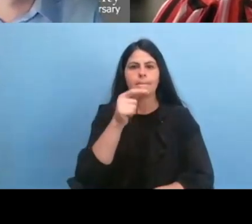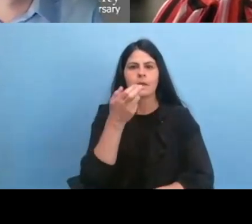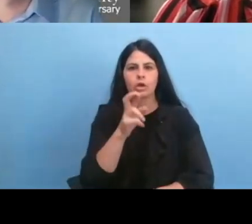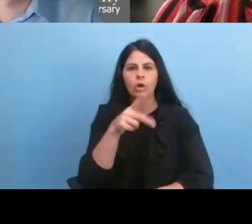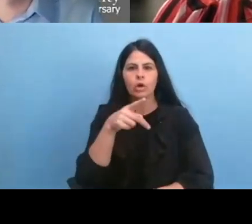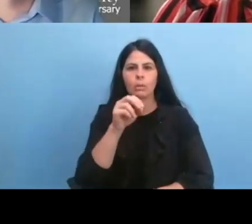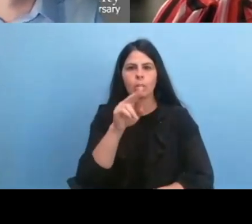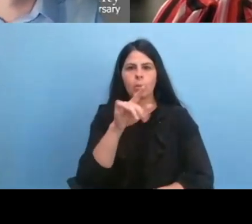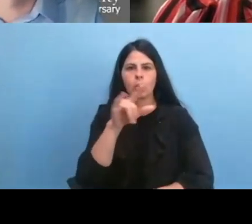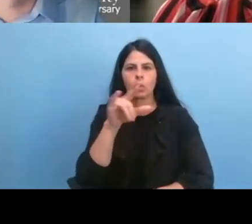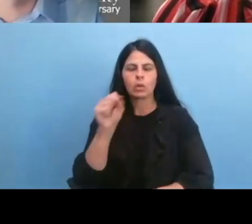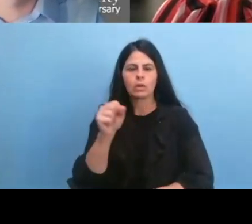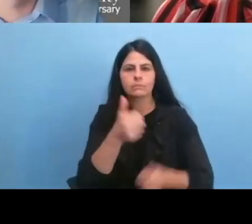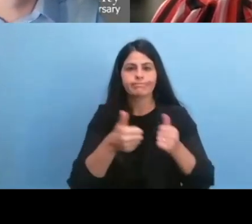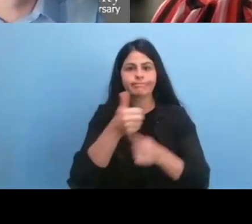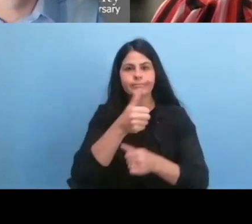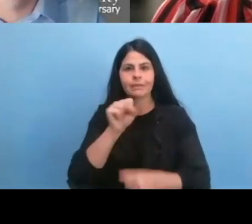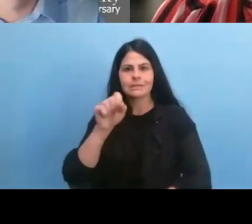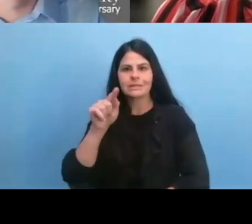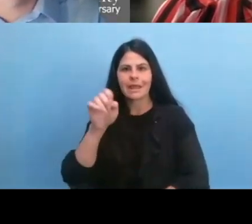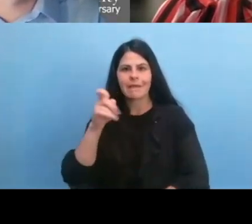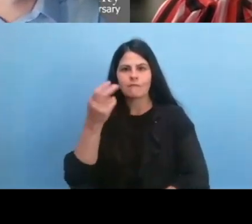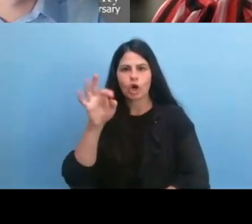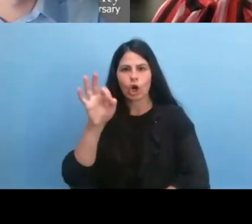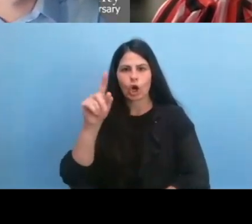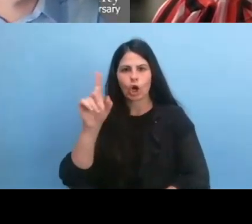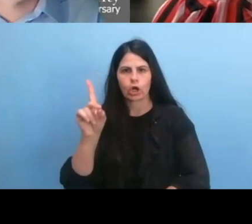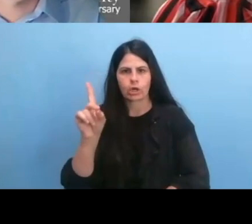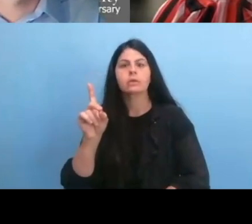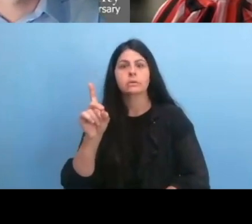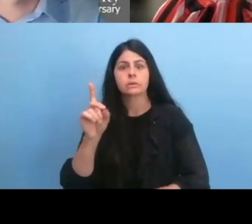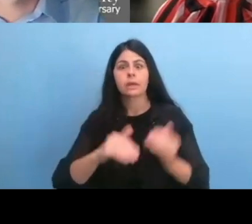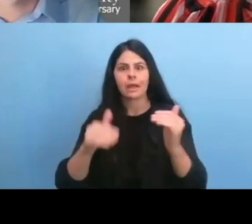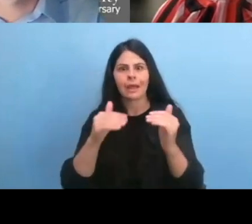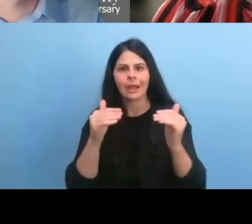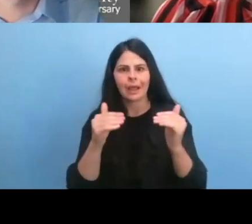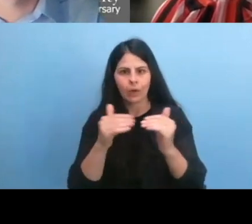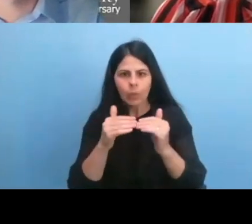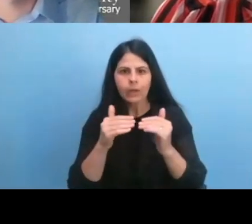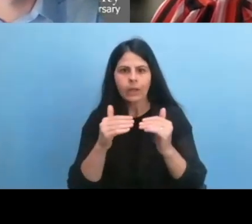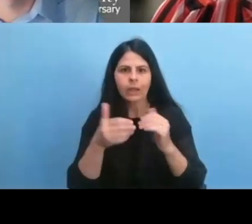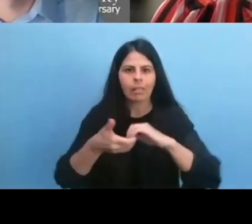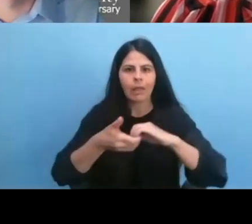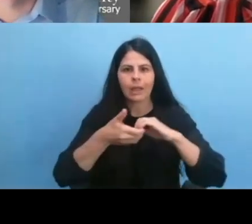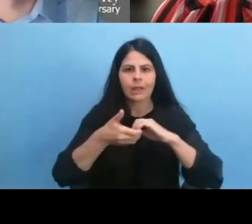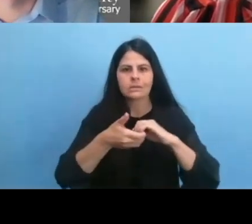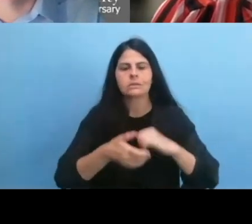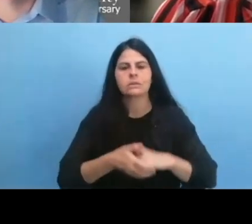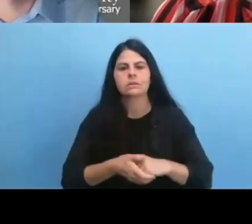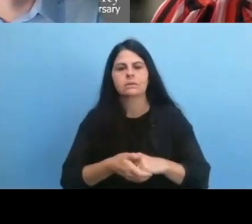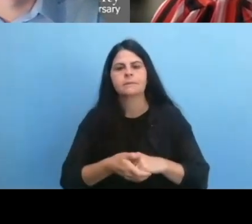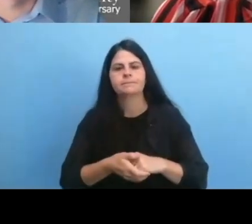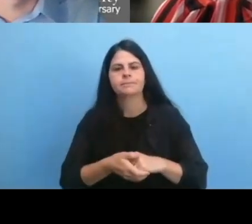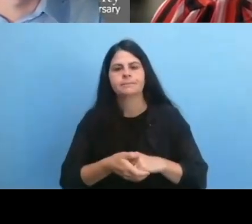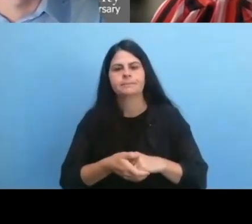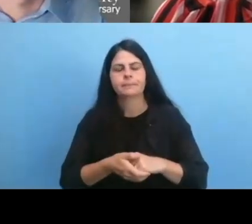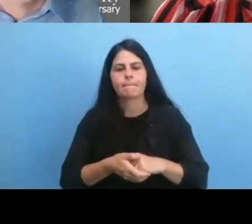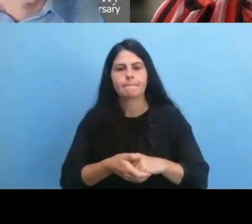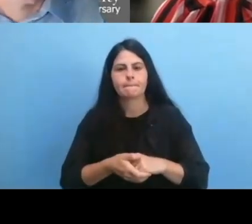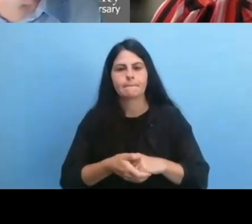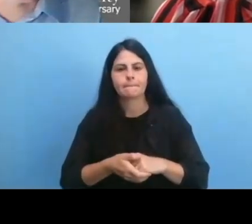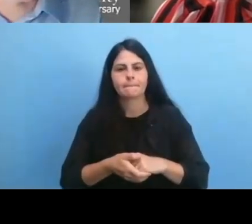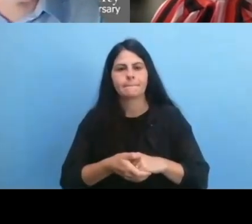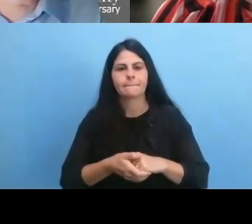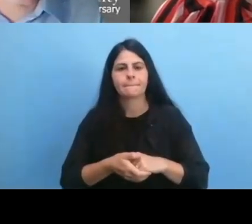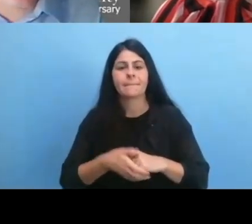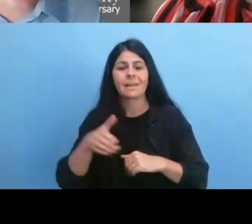for Disability, Inclusion, and Equity. And Dr. Adam Schmidt, who is an associate professor at Texas Tech and a physician.